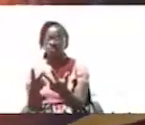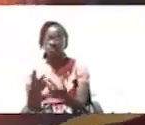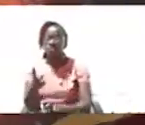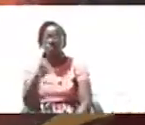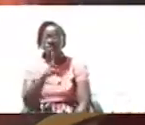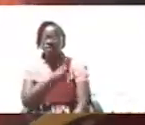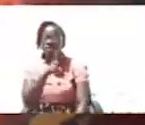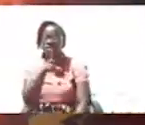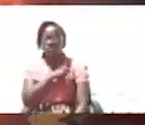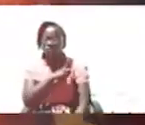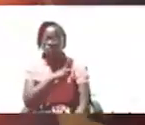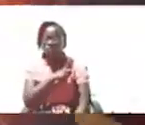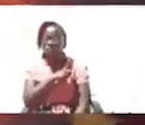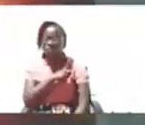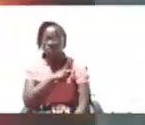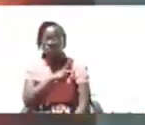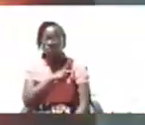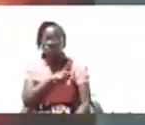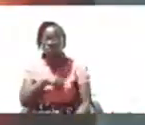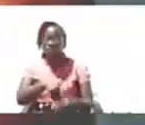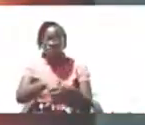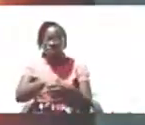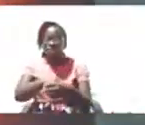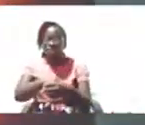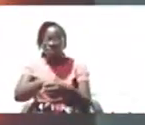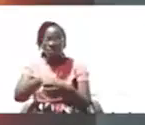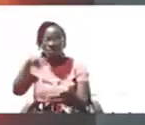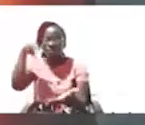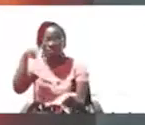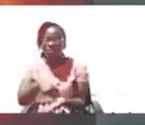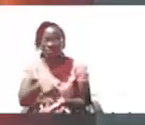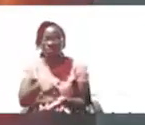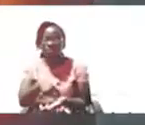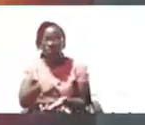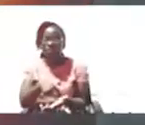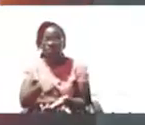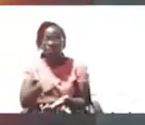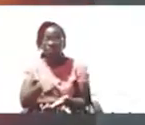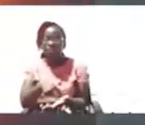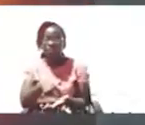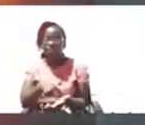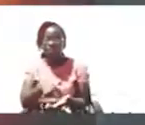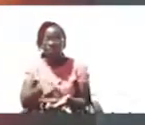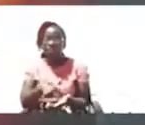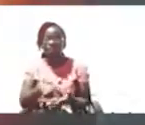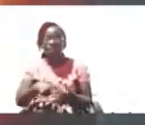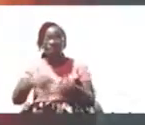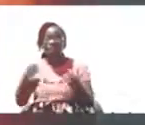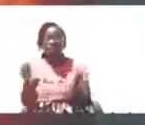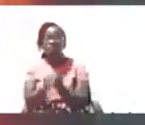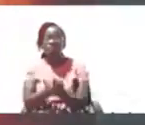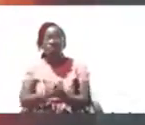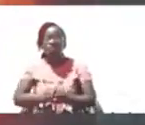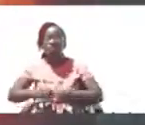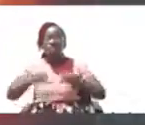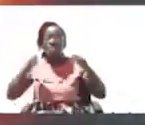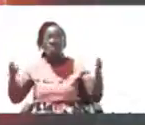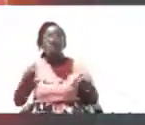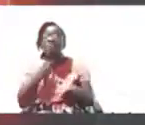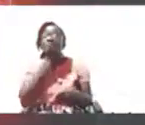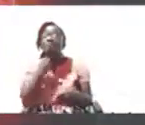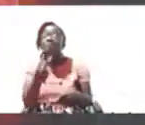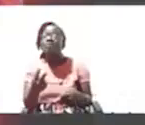Lazarus Fibra. Amen. Now all the enikasi tiemu can say